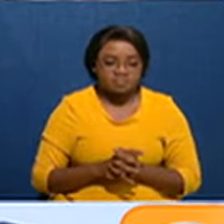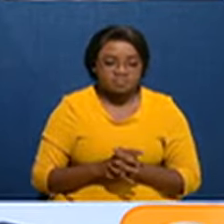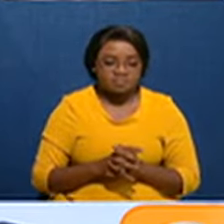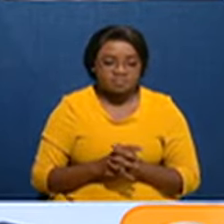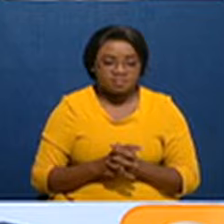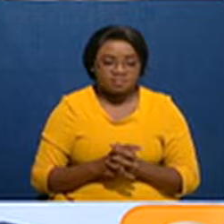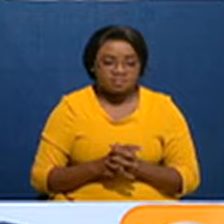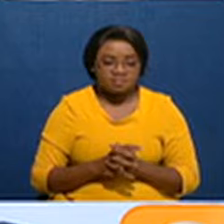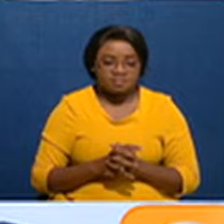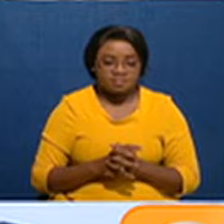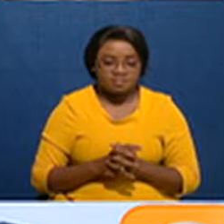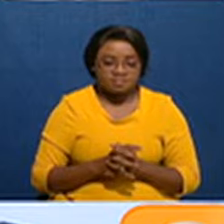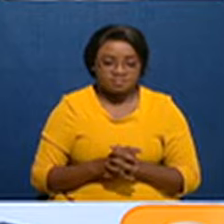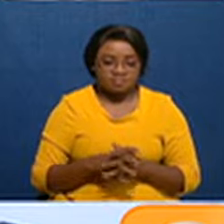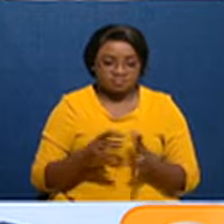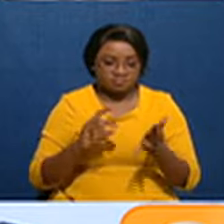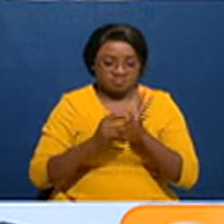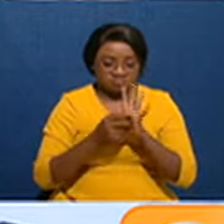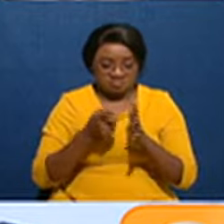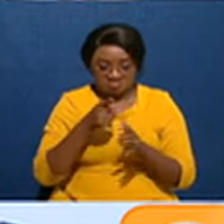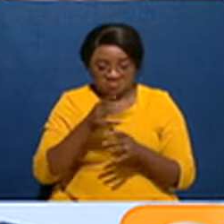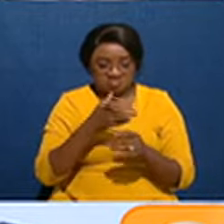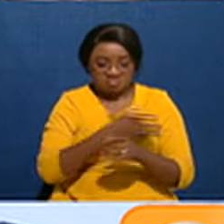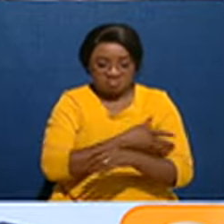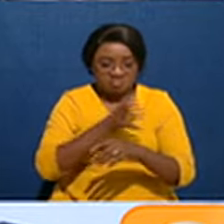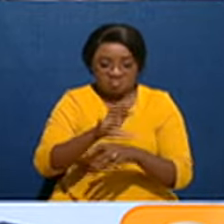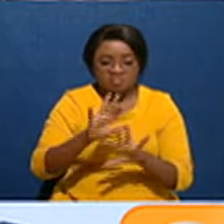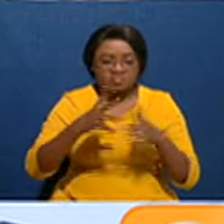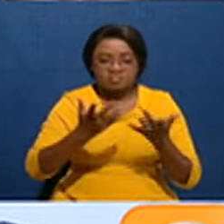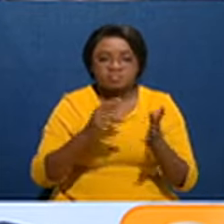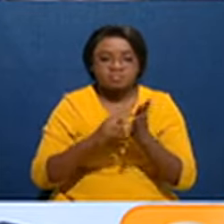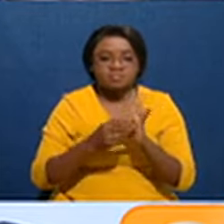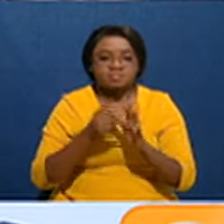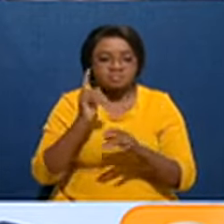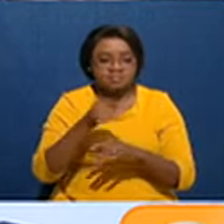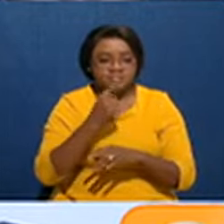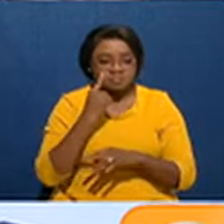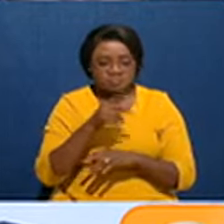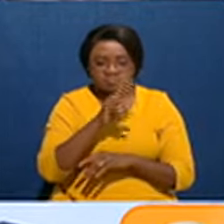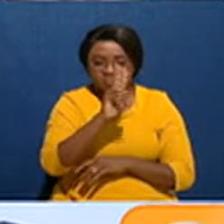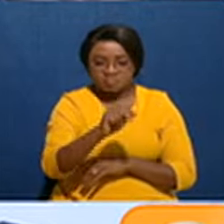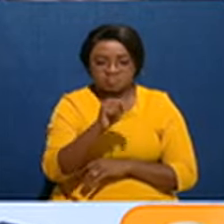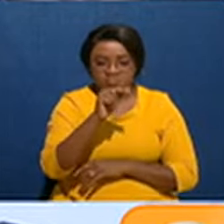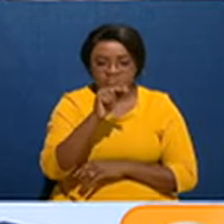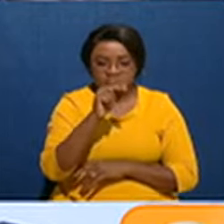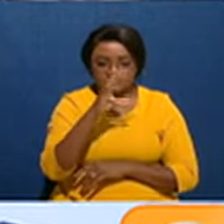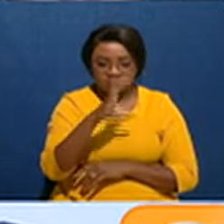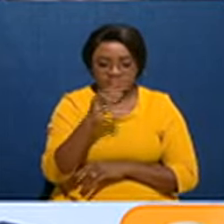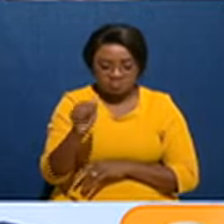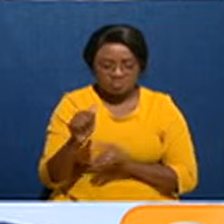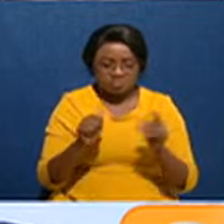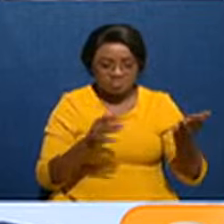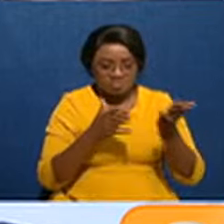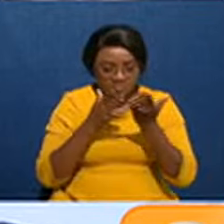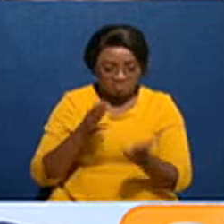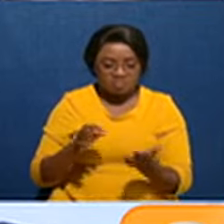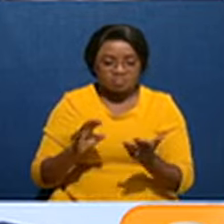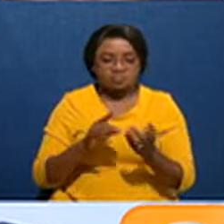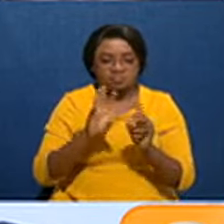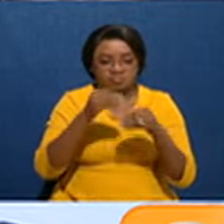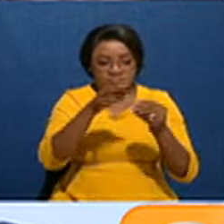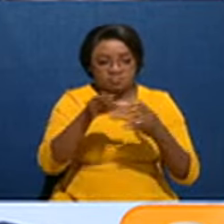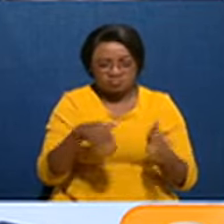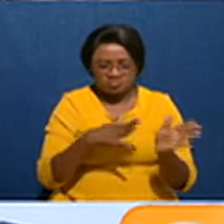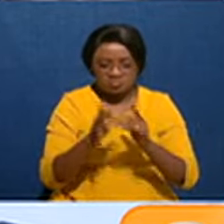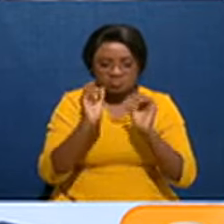is it time to empower the National Construction Authority, for example, as it recommended in the report, to be given the powers to